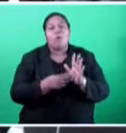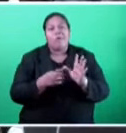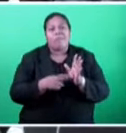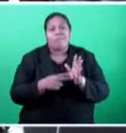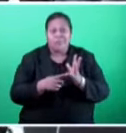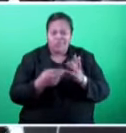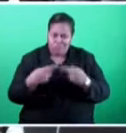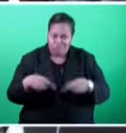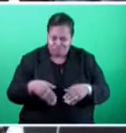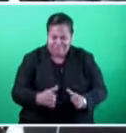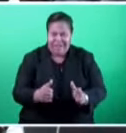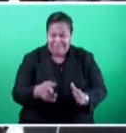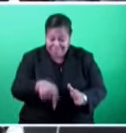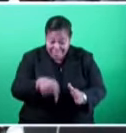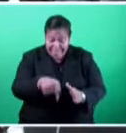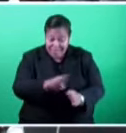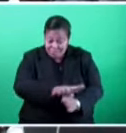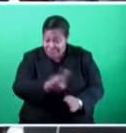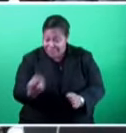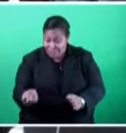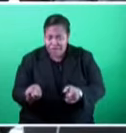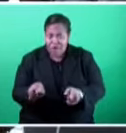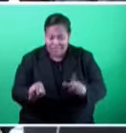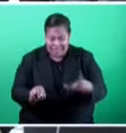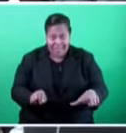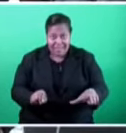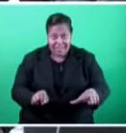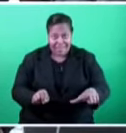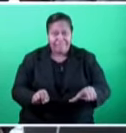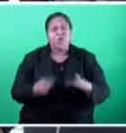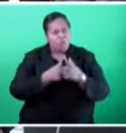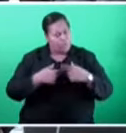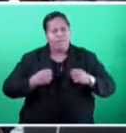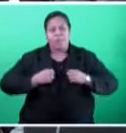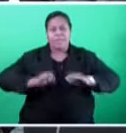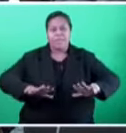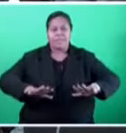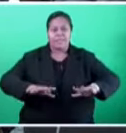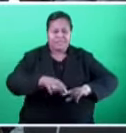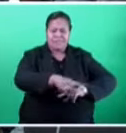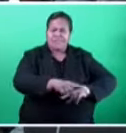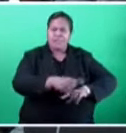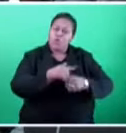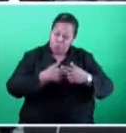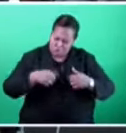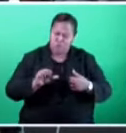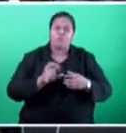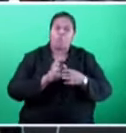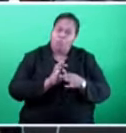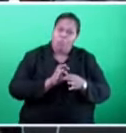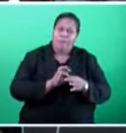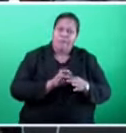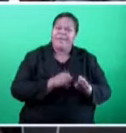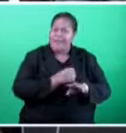Now, from that bridge, on the left, we have completed entire desilting using our own money. You go